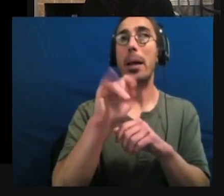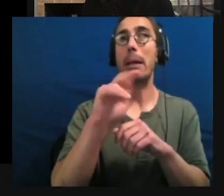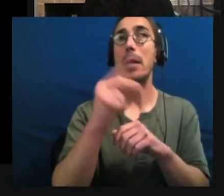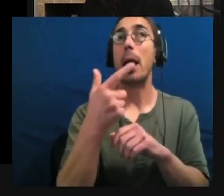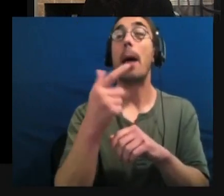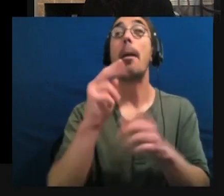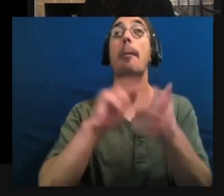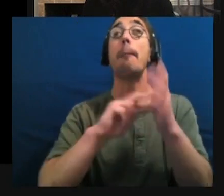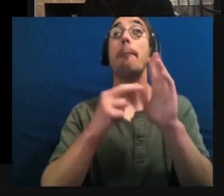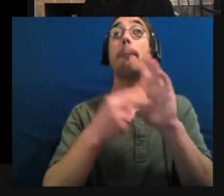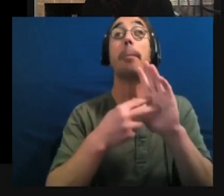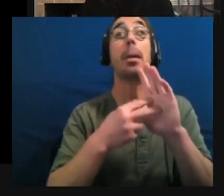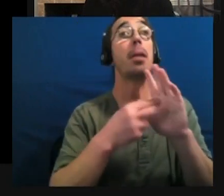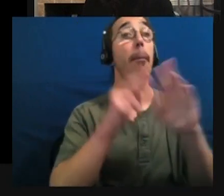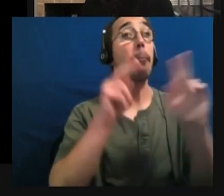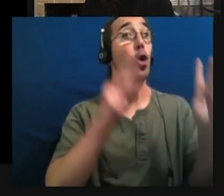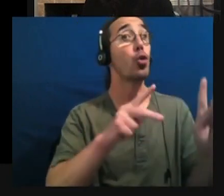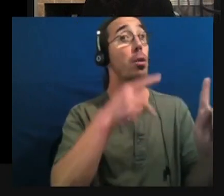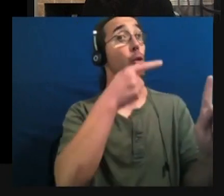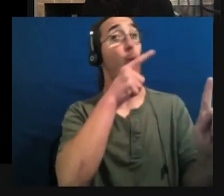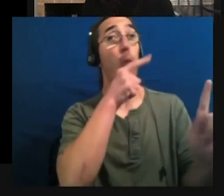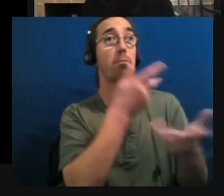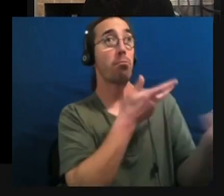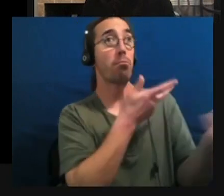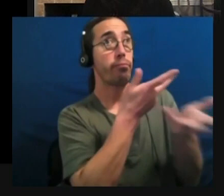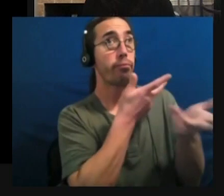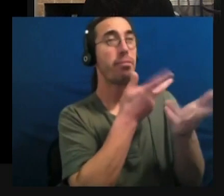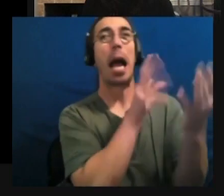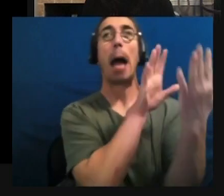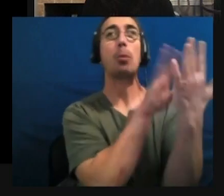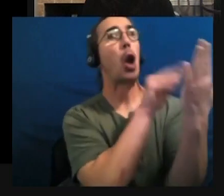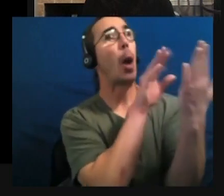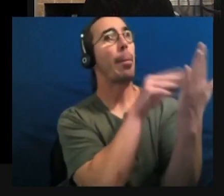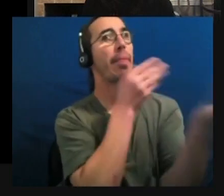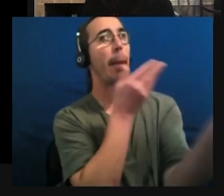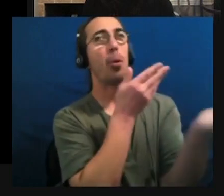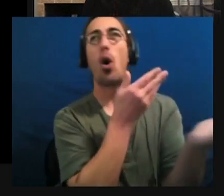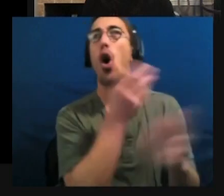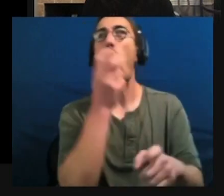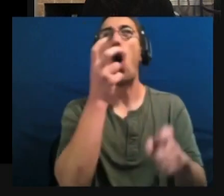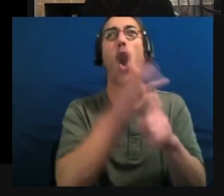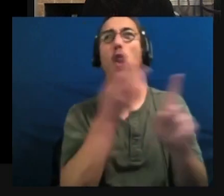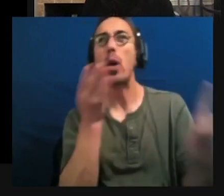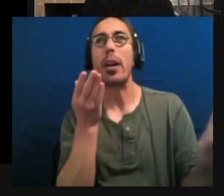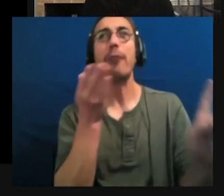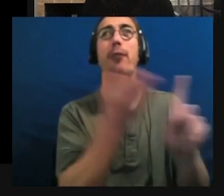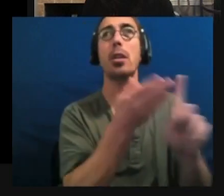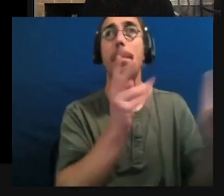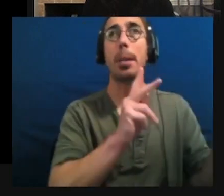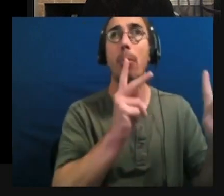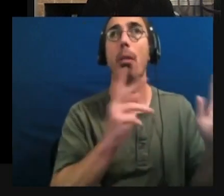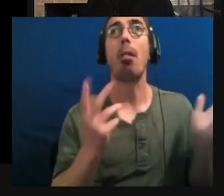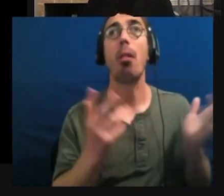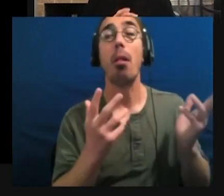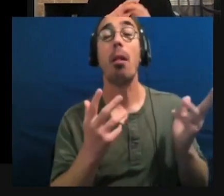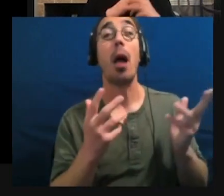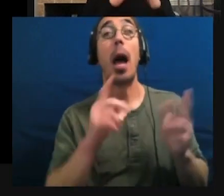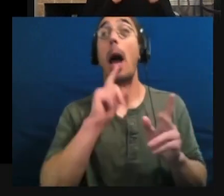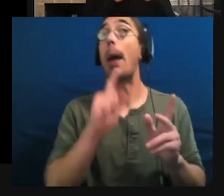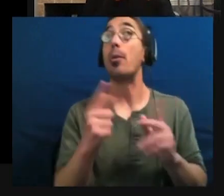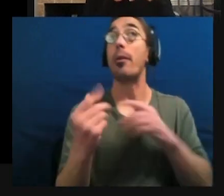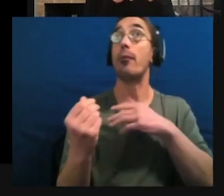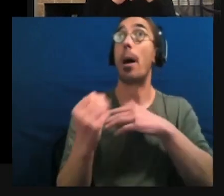are interacting with. I just wasn't very good of convincing people of this. I am affected too much by my environment, have